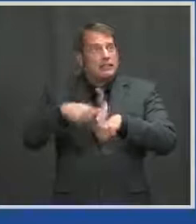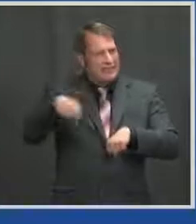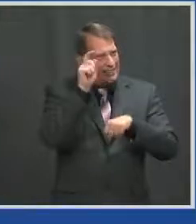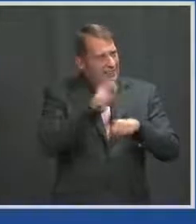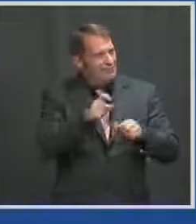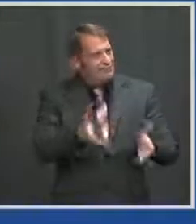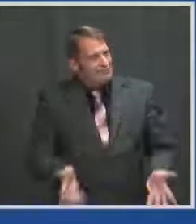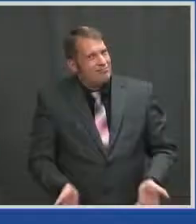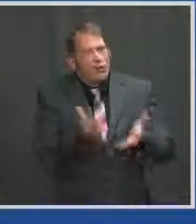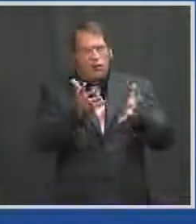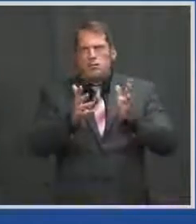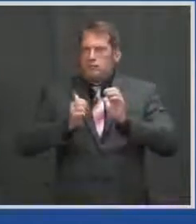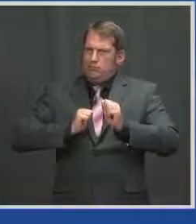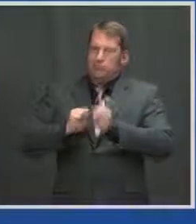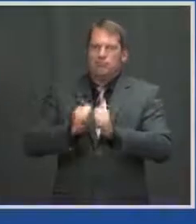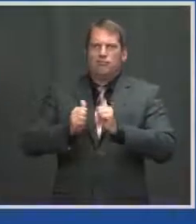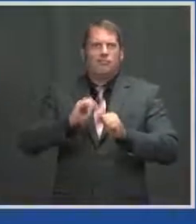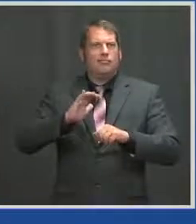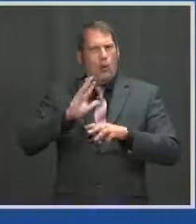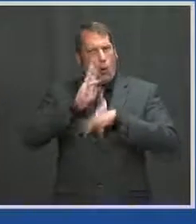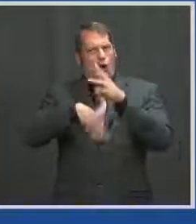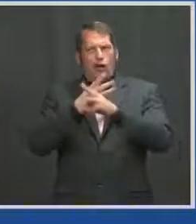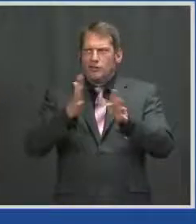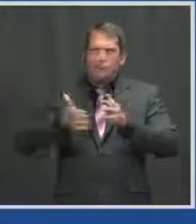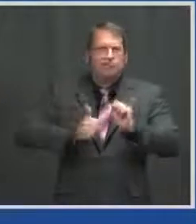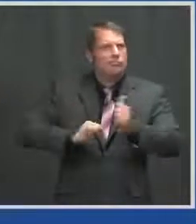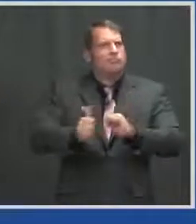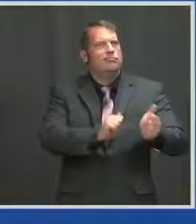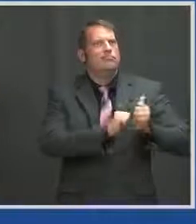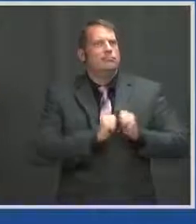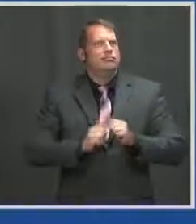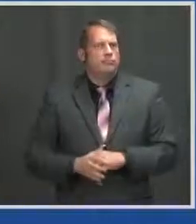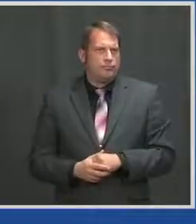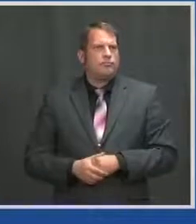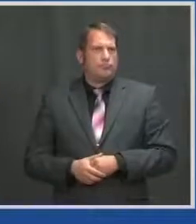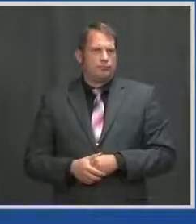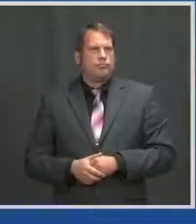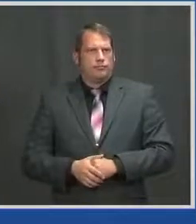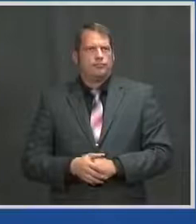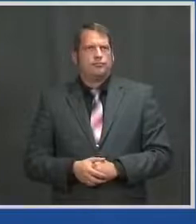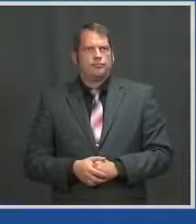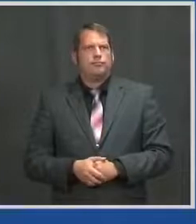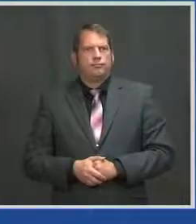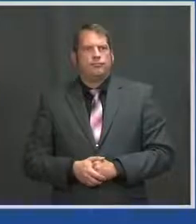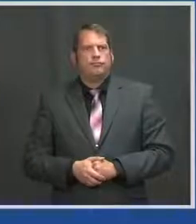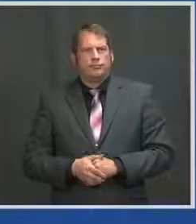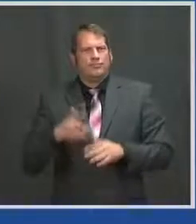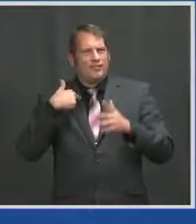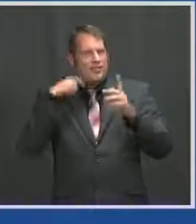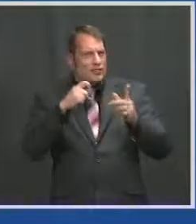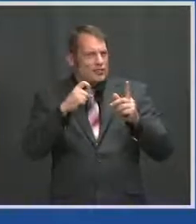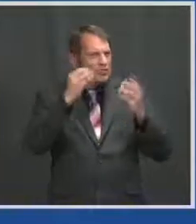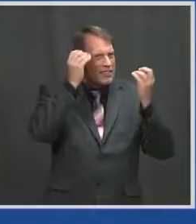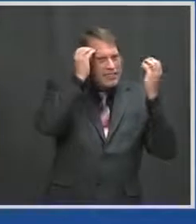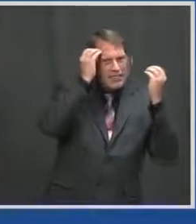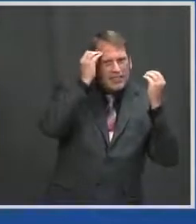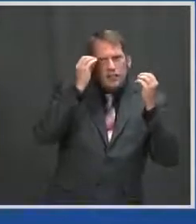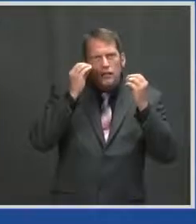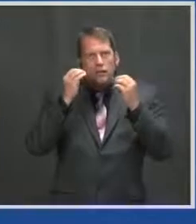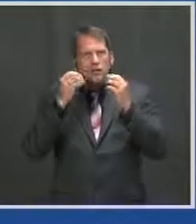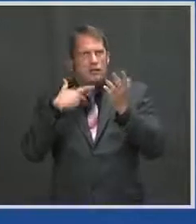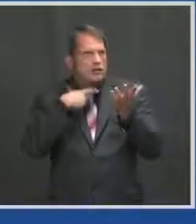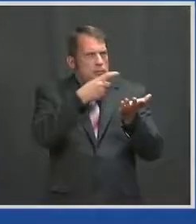as to when to buy and sell. And our kids need it to succeed in school. As my wife Jill says, any nation